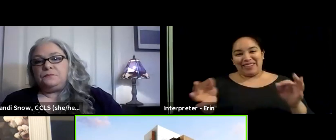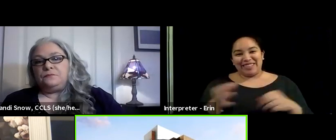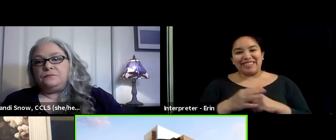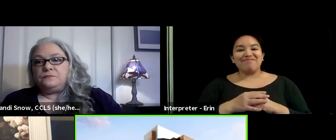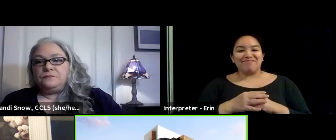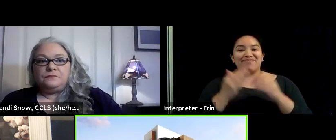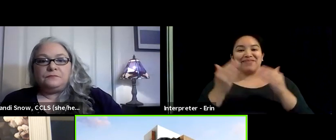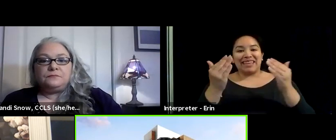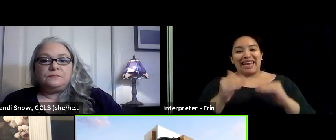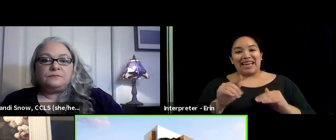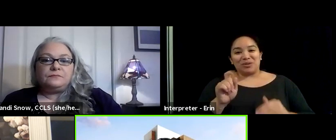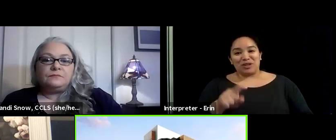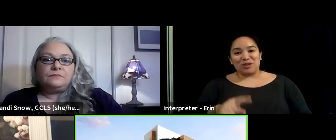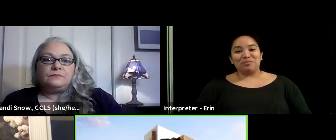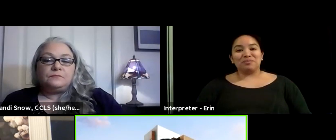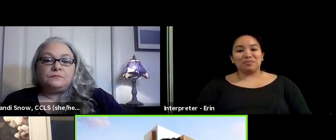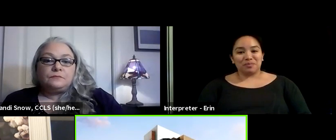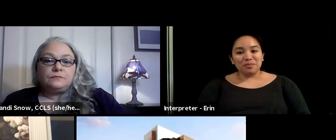question, Laura.